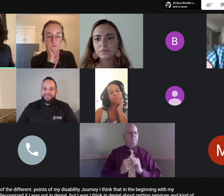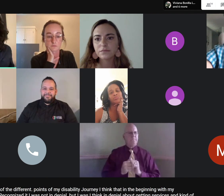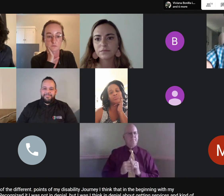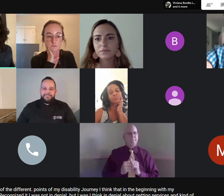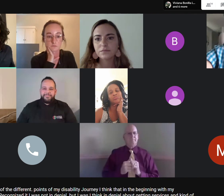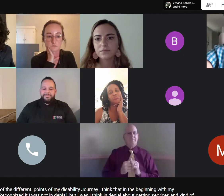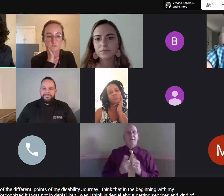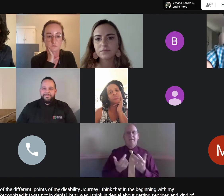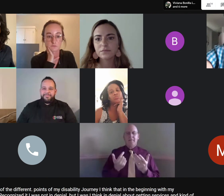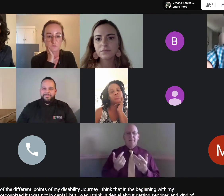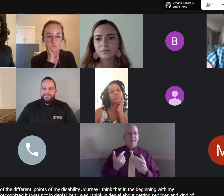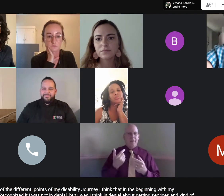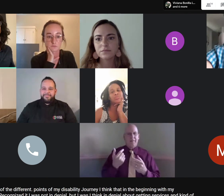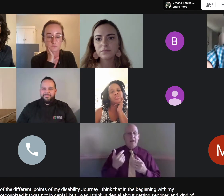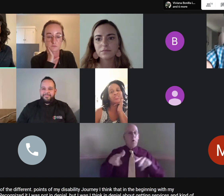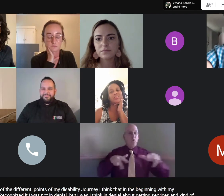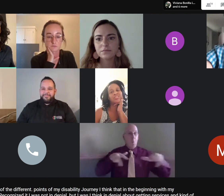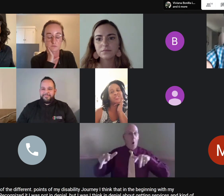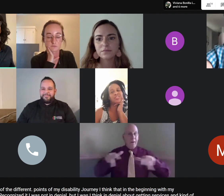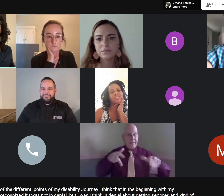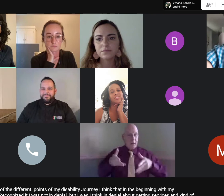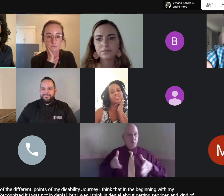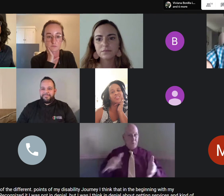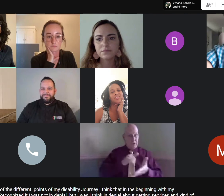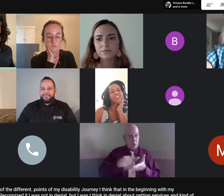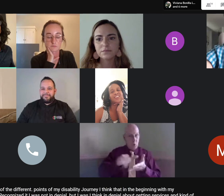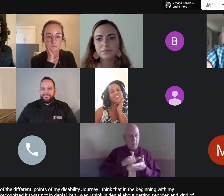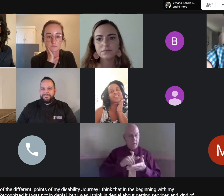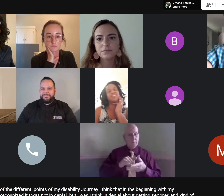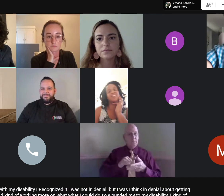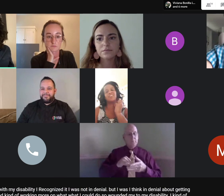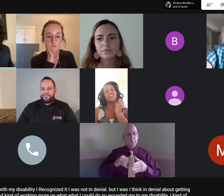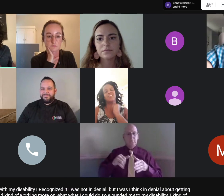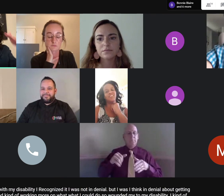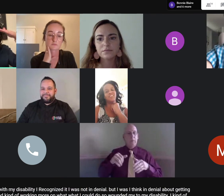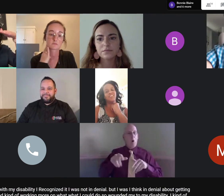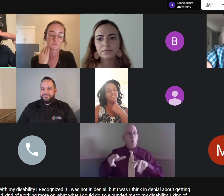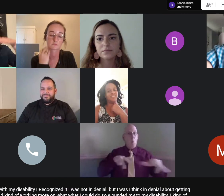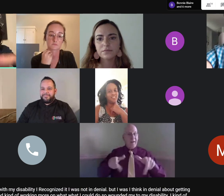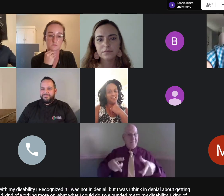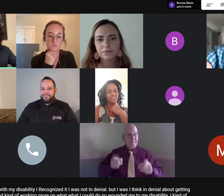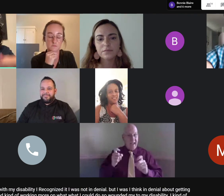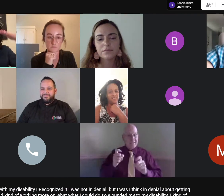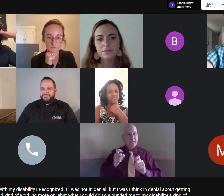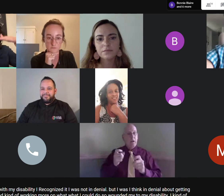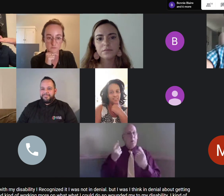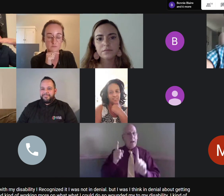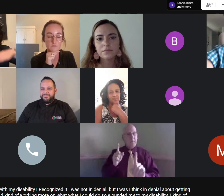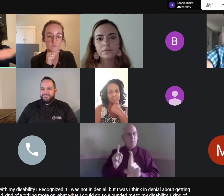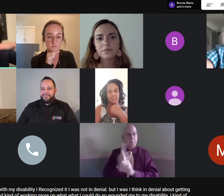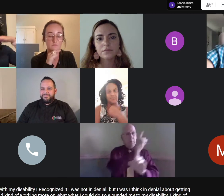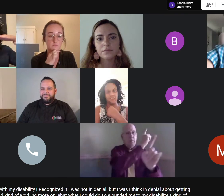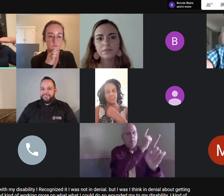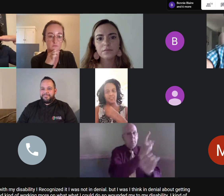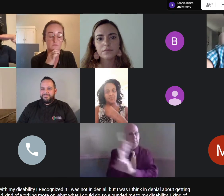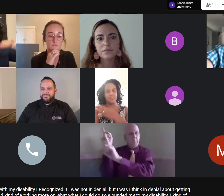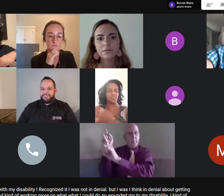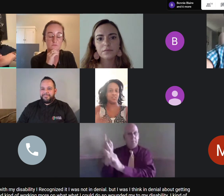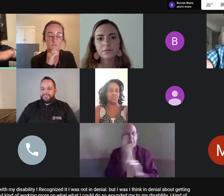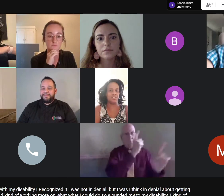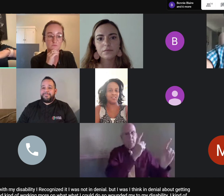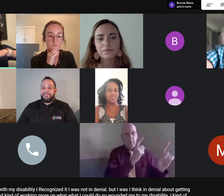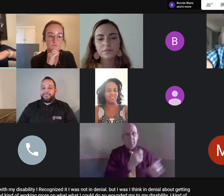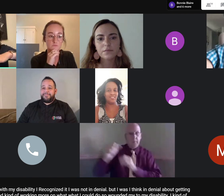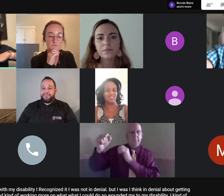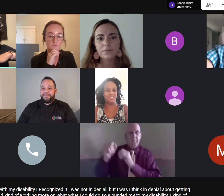some children when walking in the streets of New York because I was walking really fast and I don't see like below